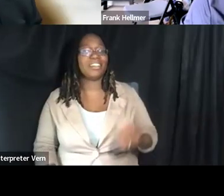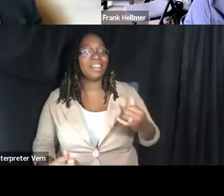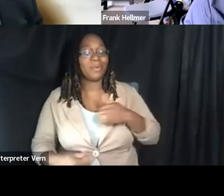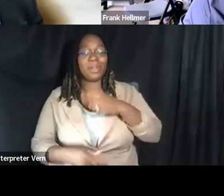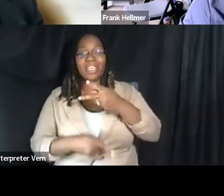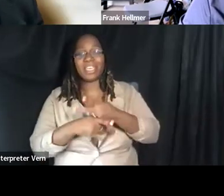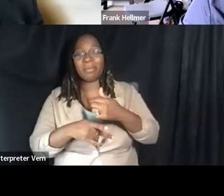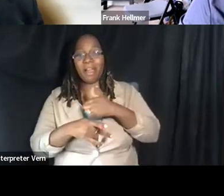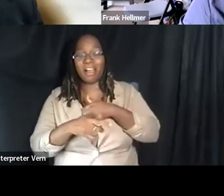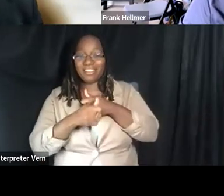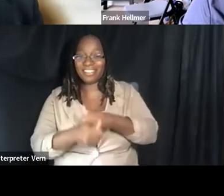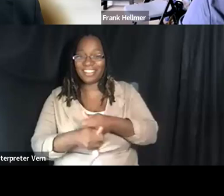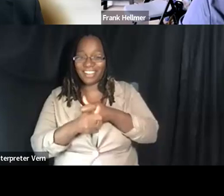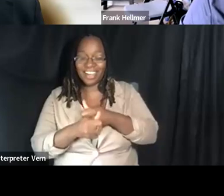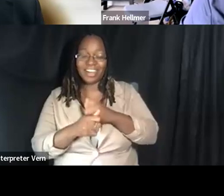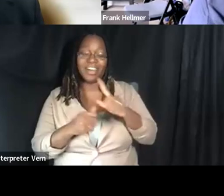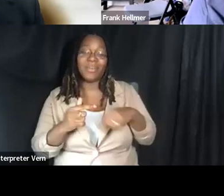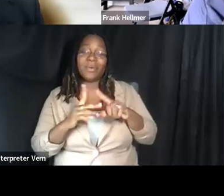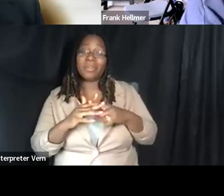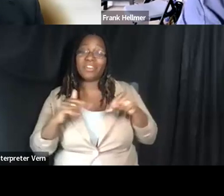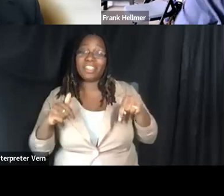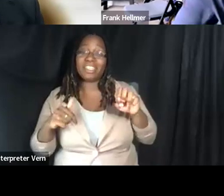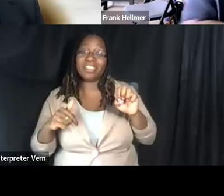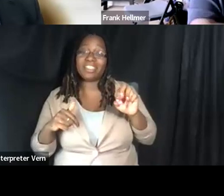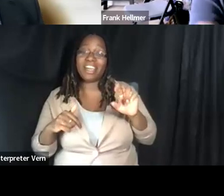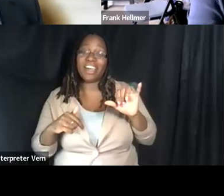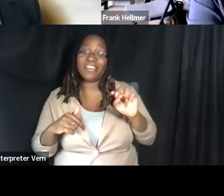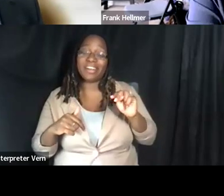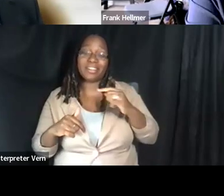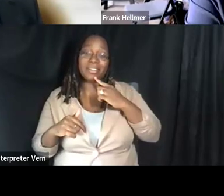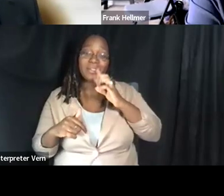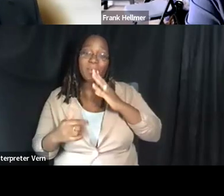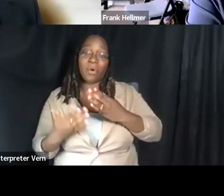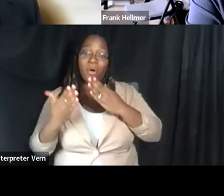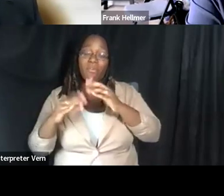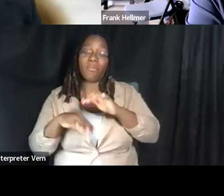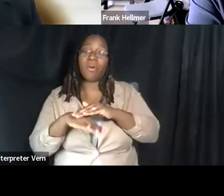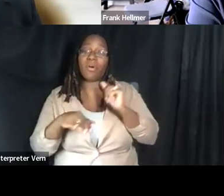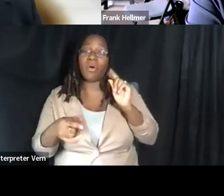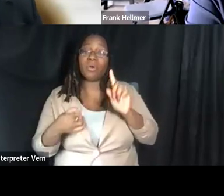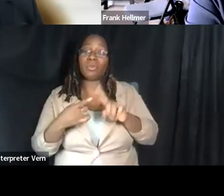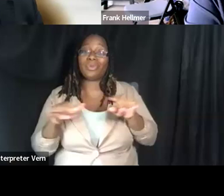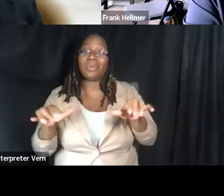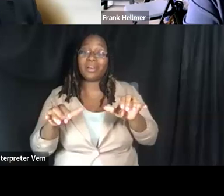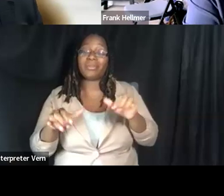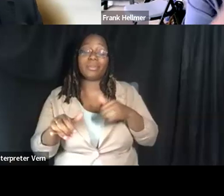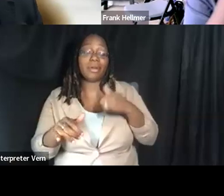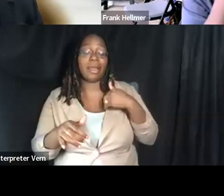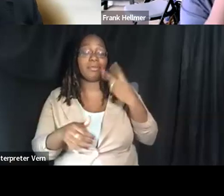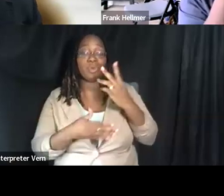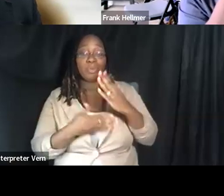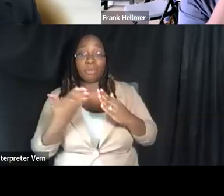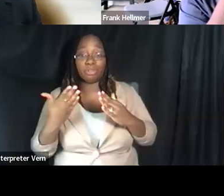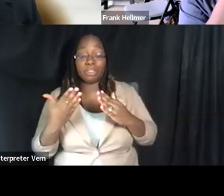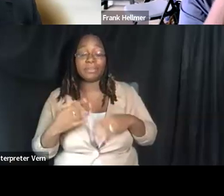the name of keeping things on track, at the beginning of this, Erin said that she would offer a call to action. And so I really have two parts to that. The first thing